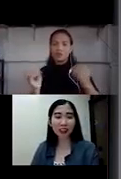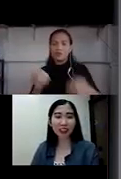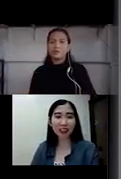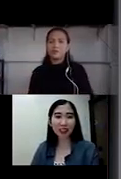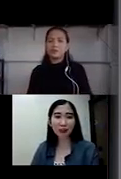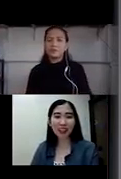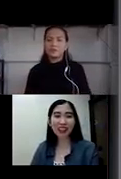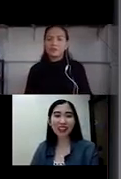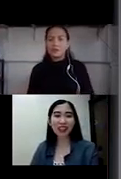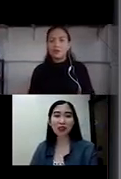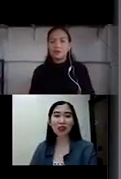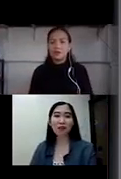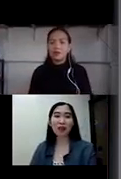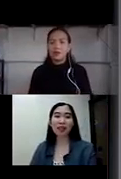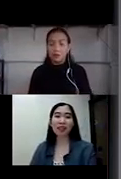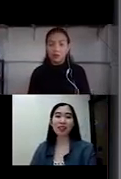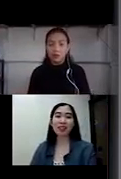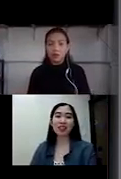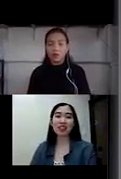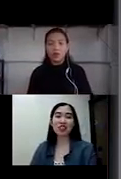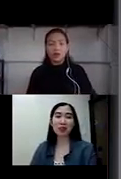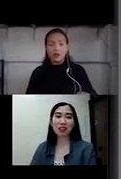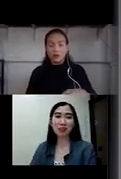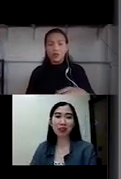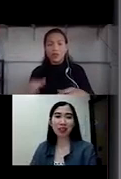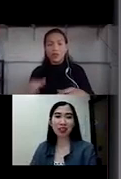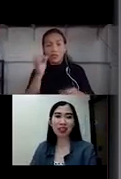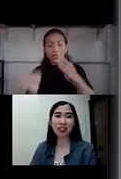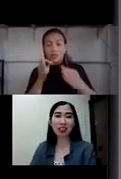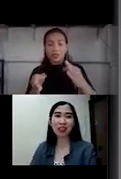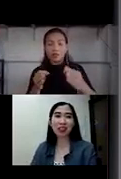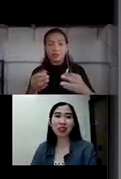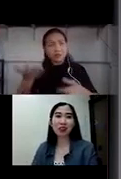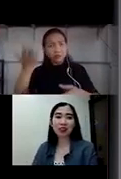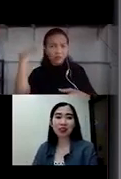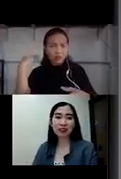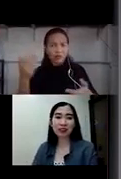Disclaimer lang muna, if you have attended the knowledge management training that